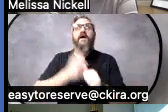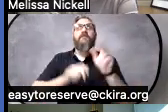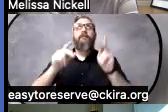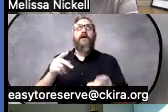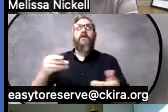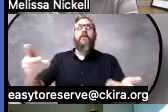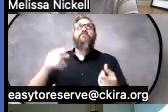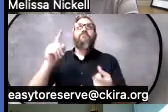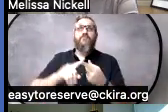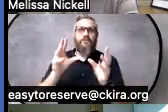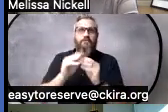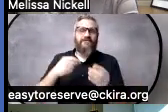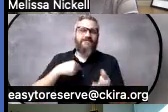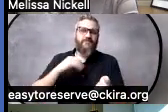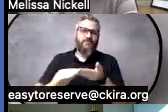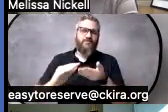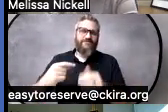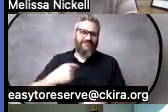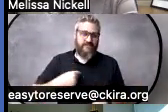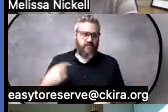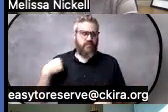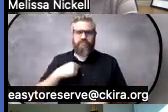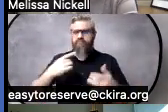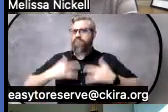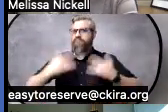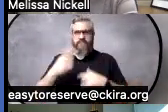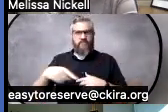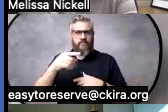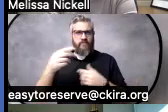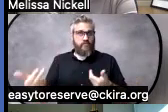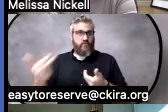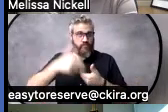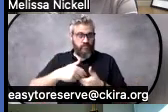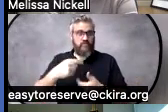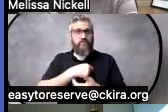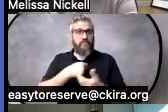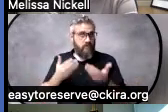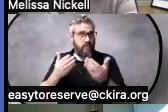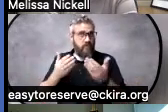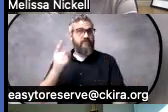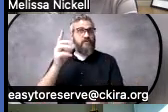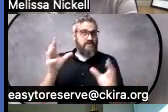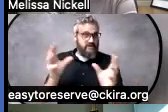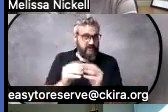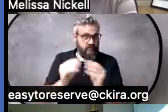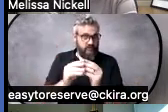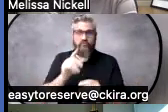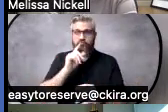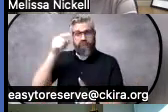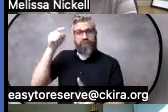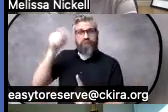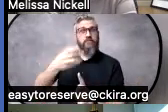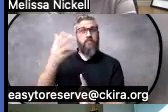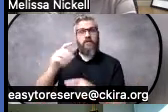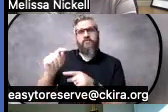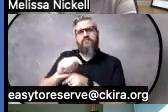meeting, excuse me. We are excited to have you joining us as we offer our first session that is really targeted to